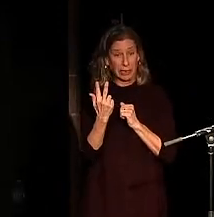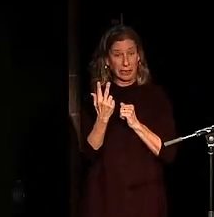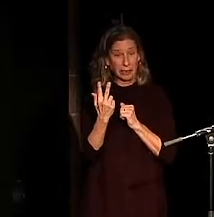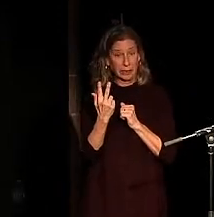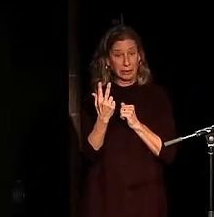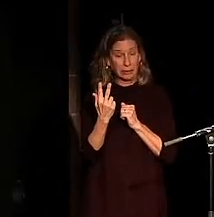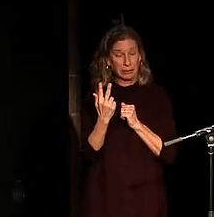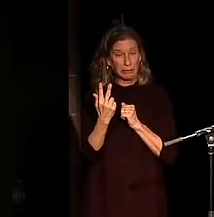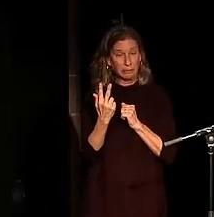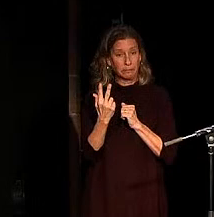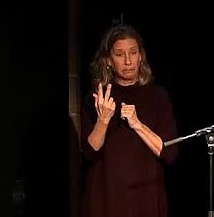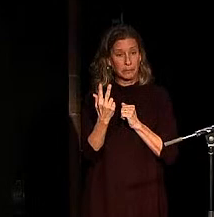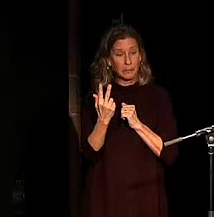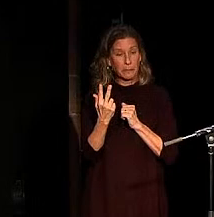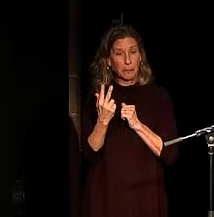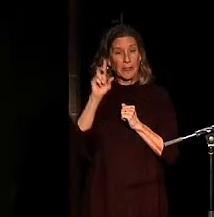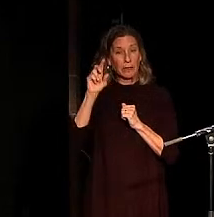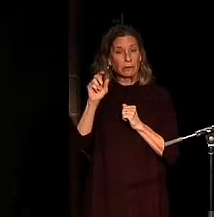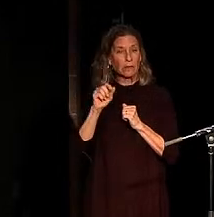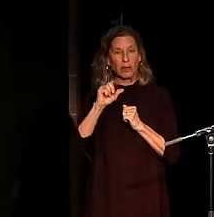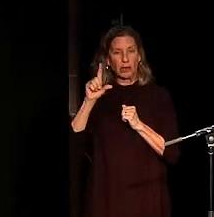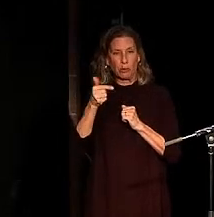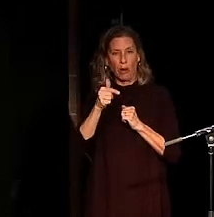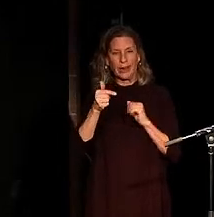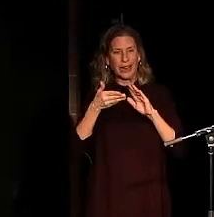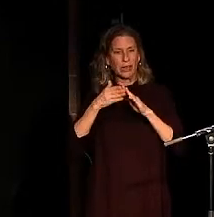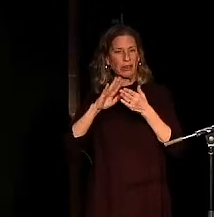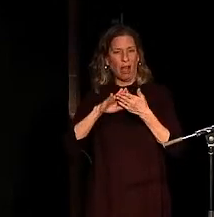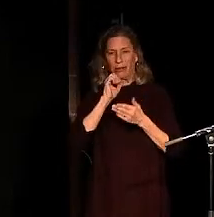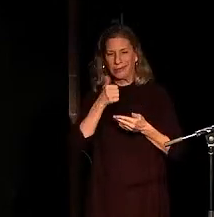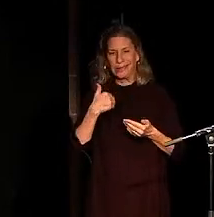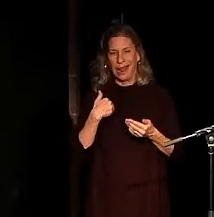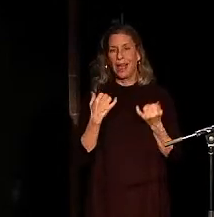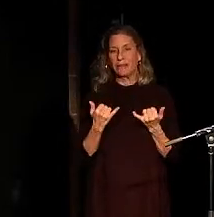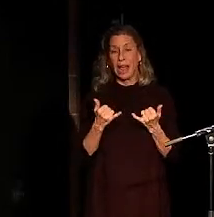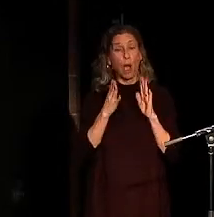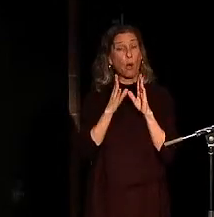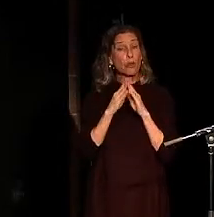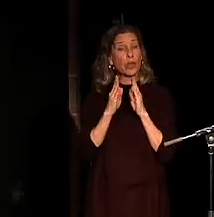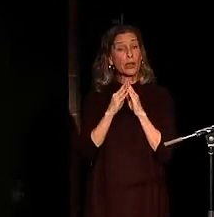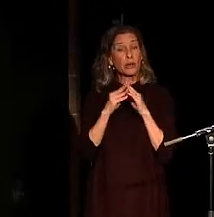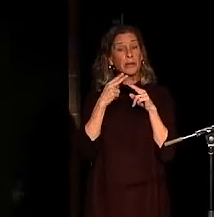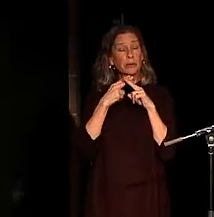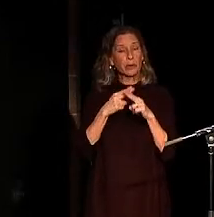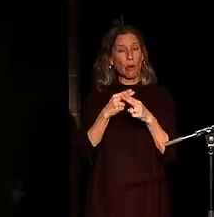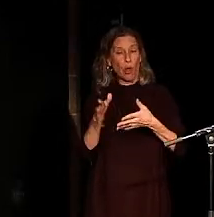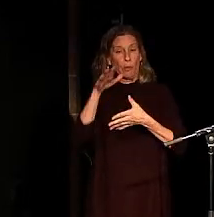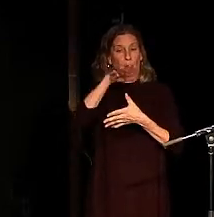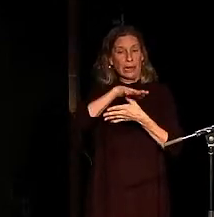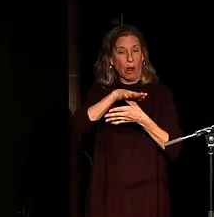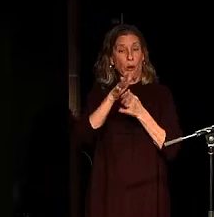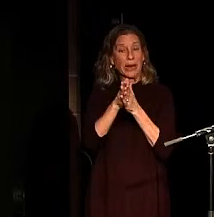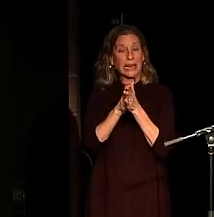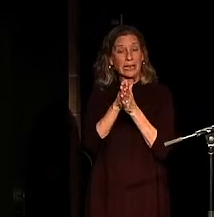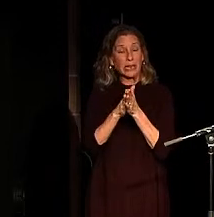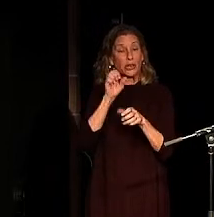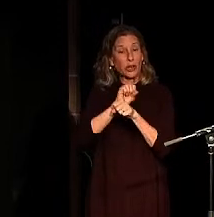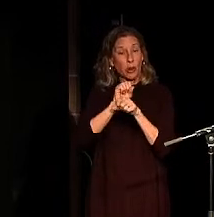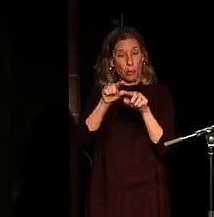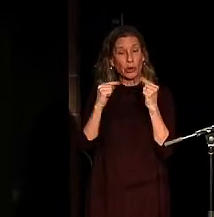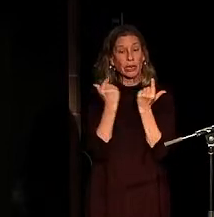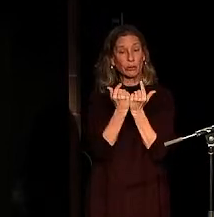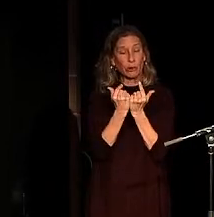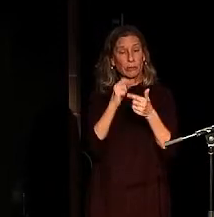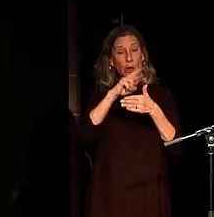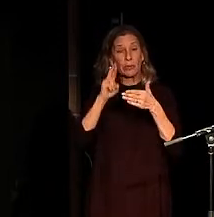activities like this already at LaGuardia Community College. These committees, which we call Priority Initiative Working Groups, were the result of a